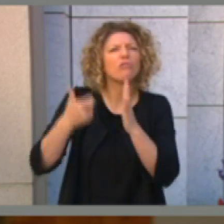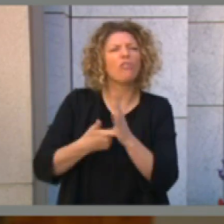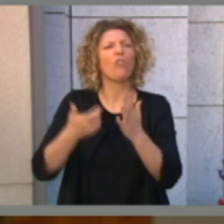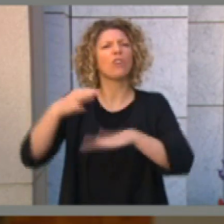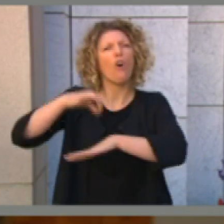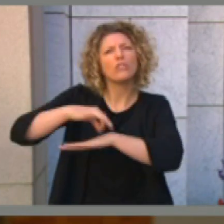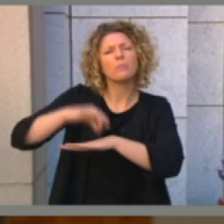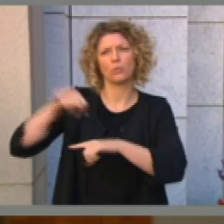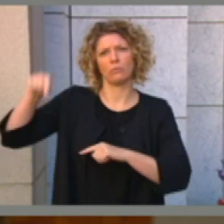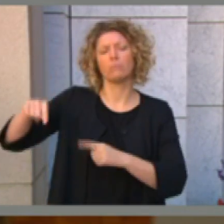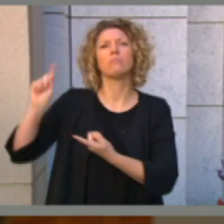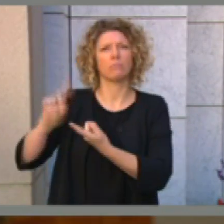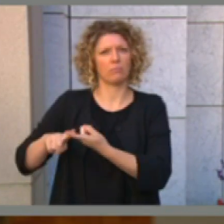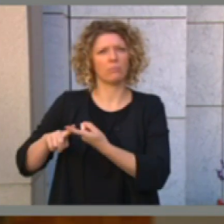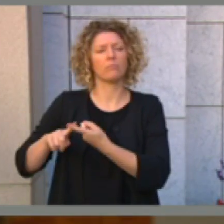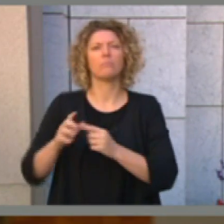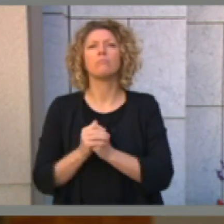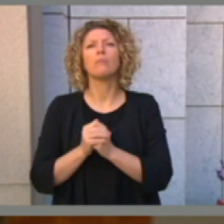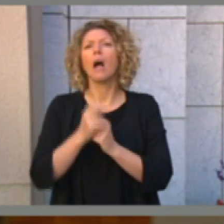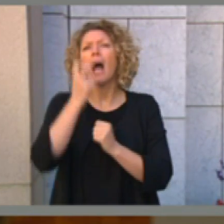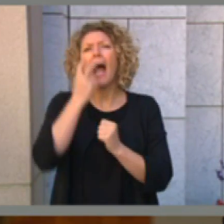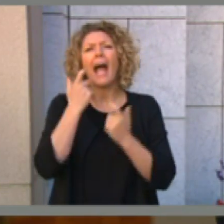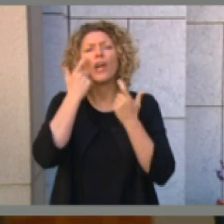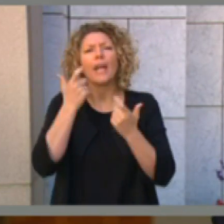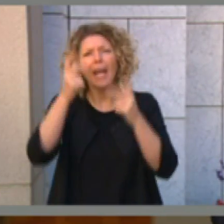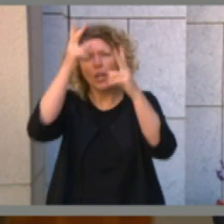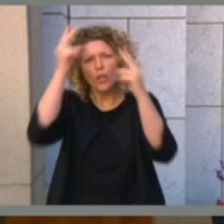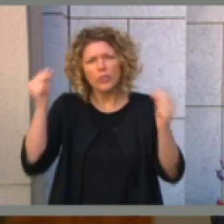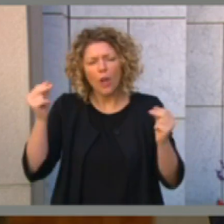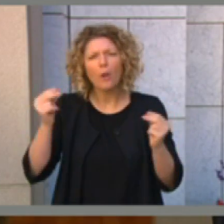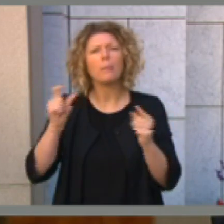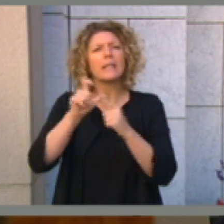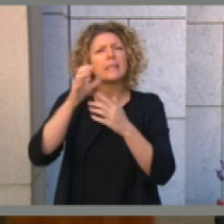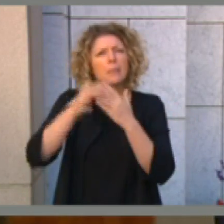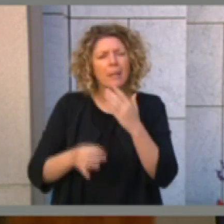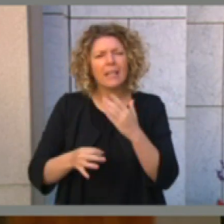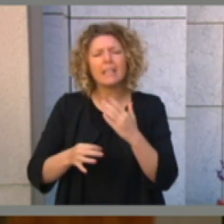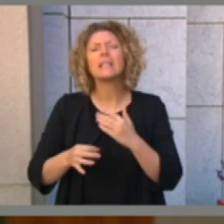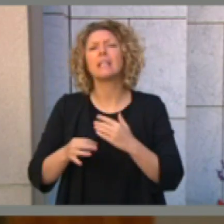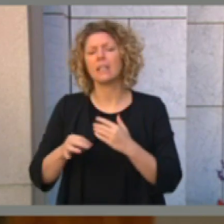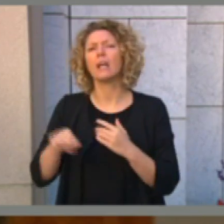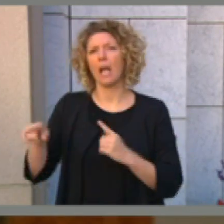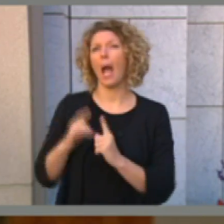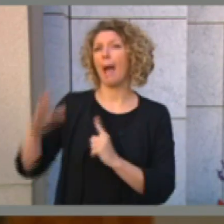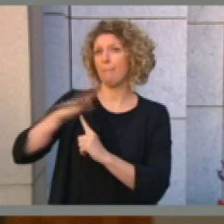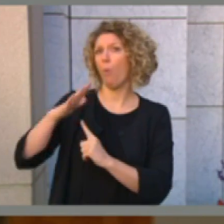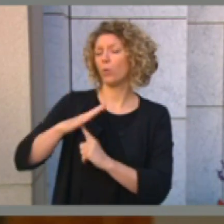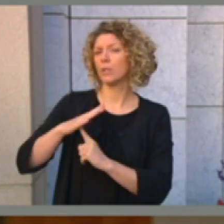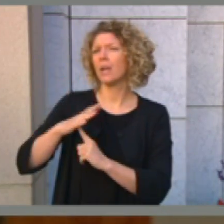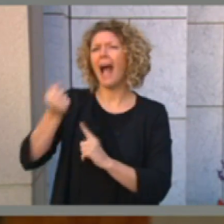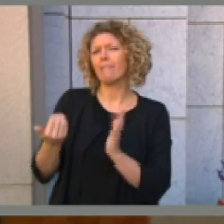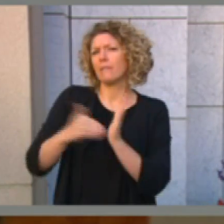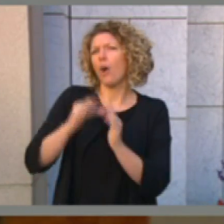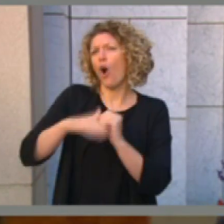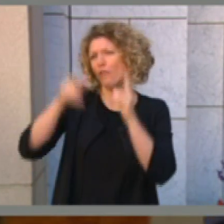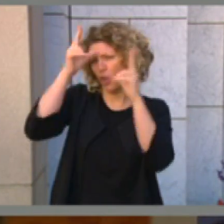service facilities, disability or aged care facilities, or I'll be coming to aged care and the constraints we're putting on aged care shortly,